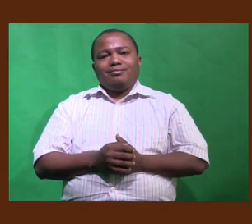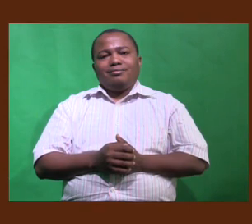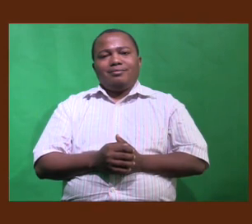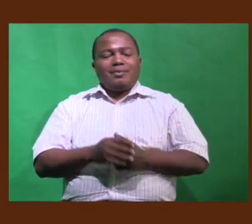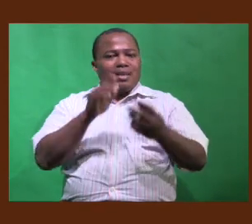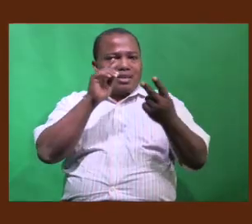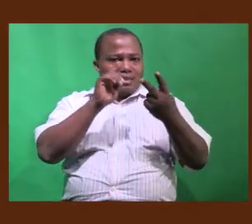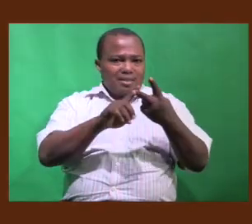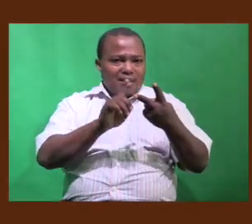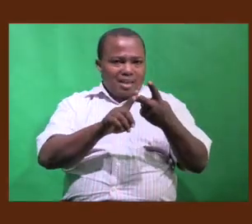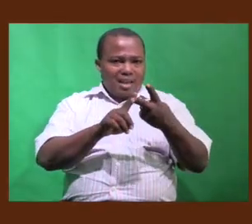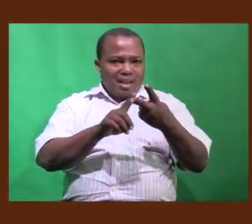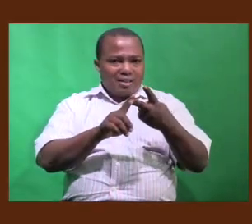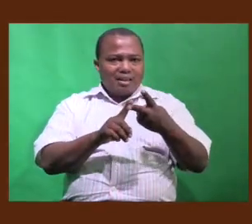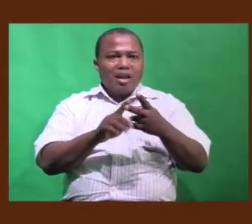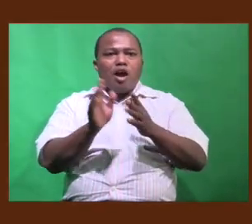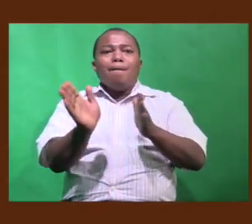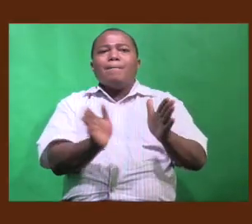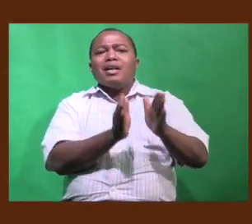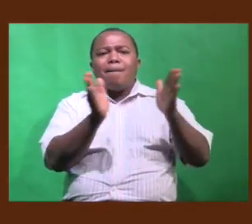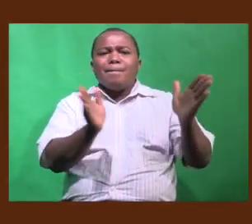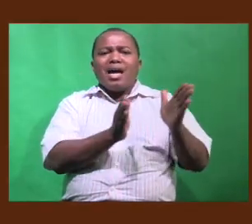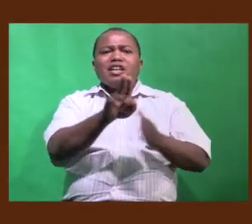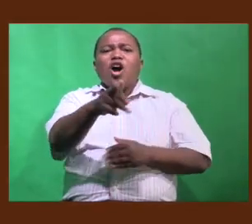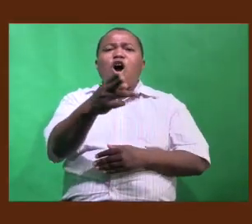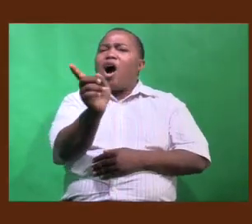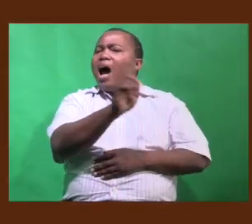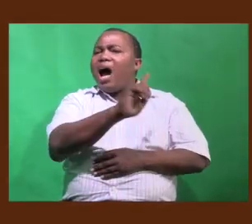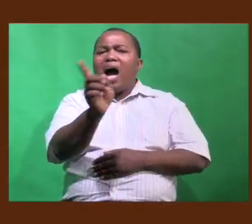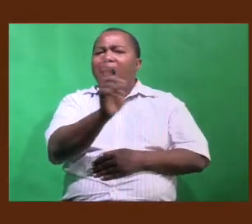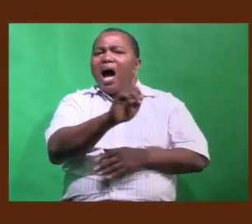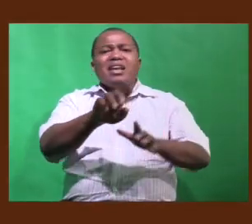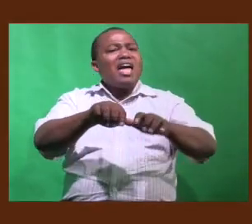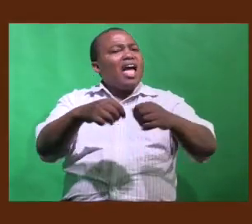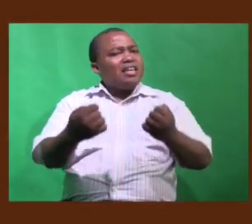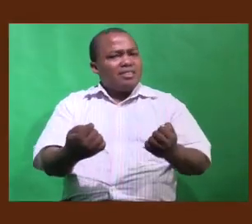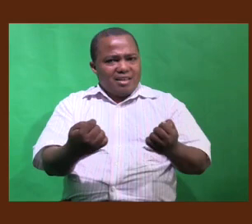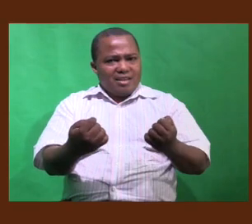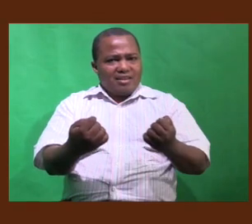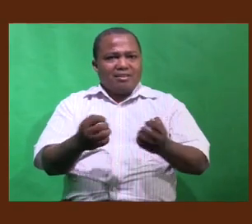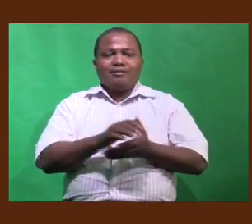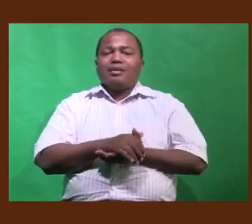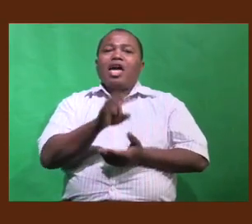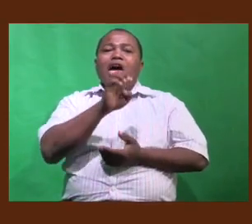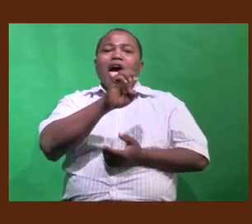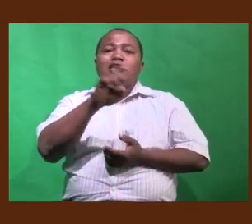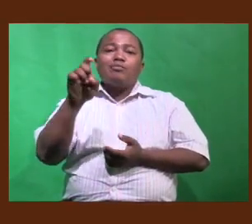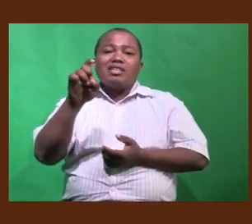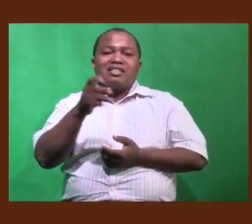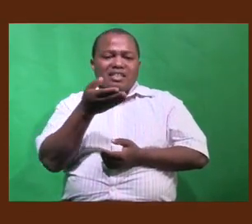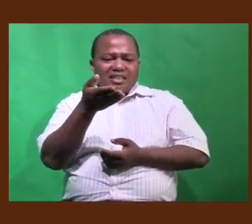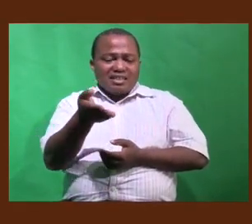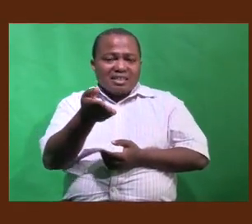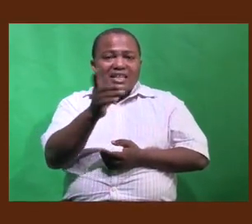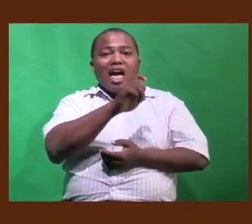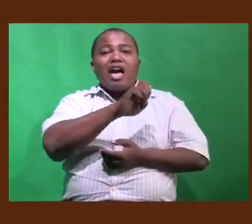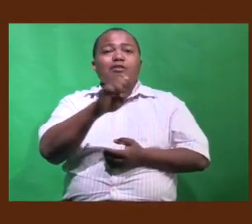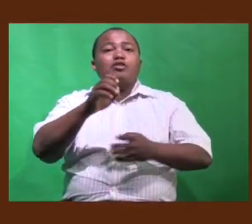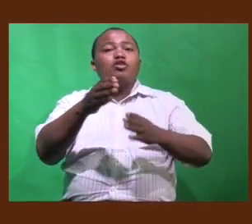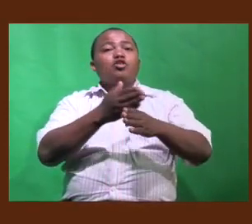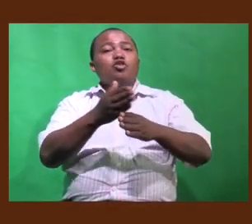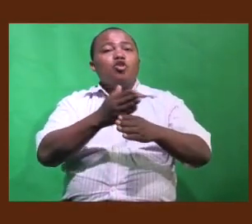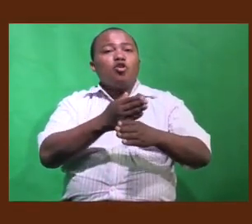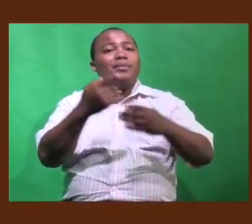Second, prepaid or unexpired or advanced expenses. These are expenses to be used in the